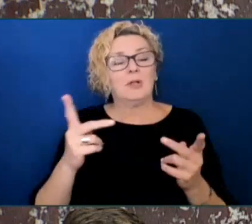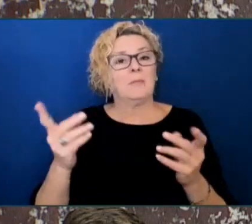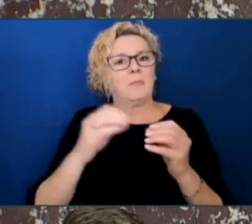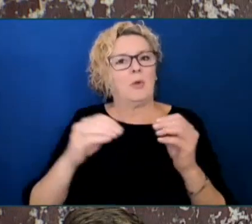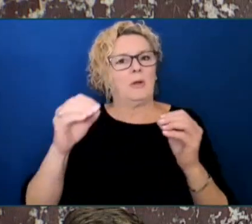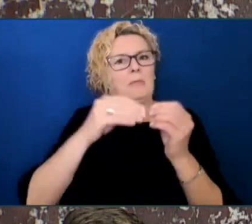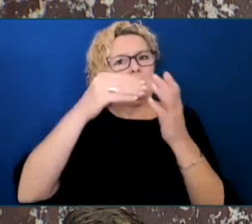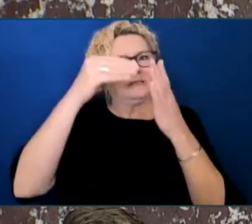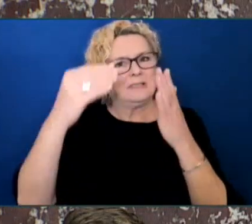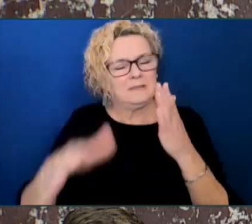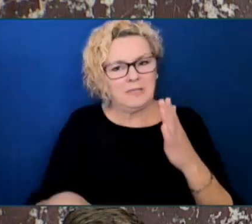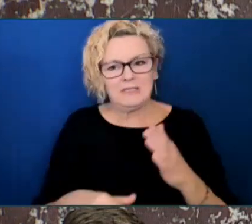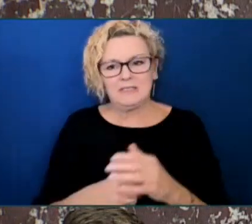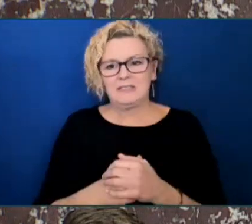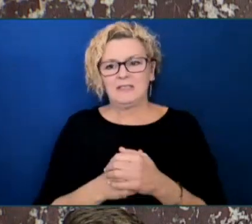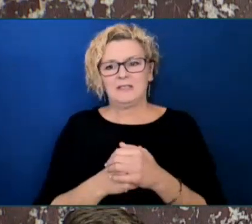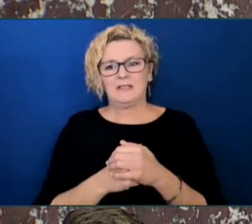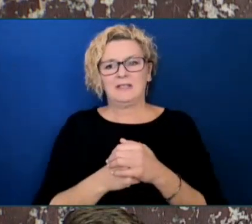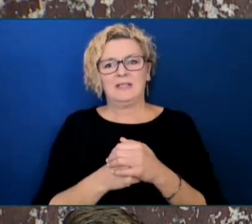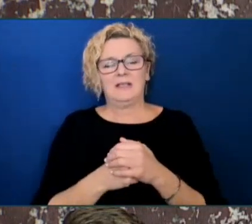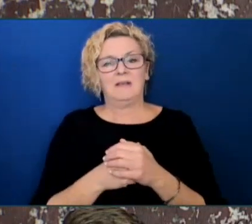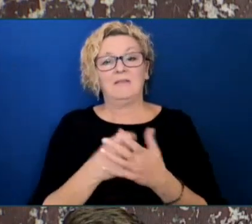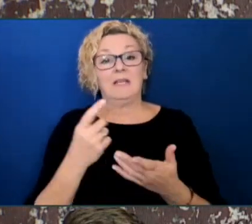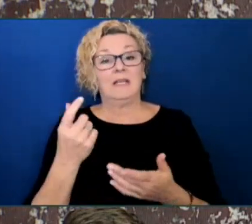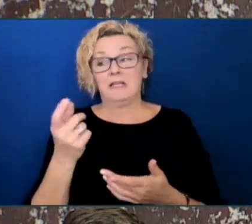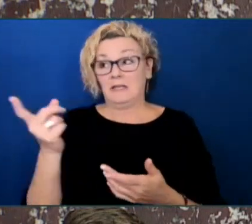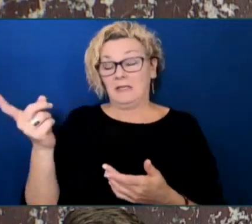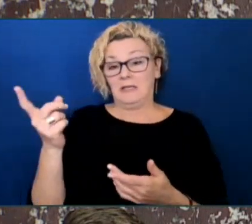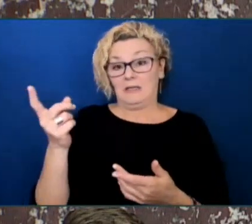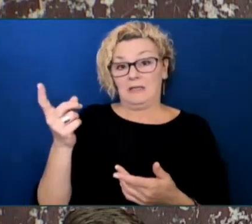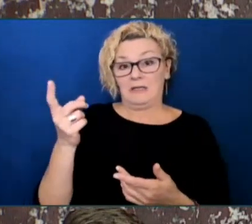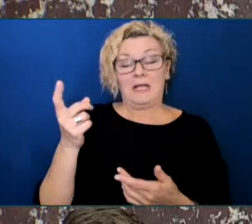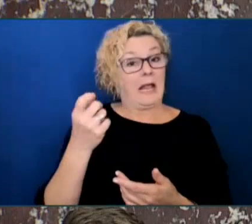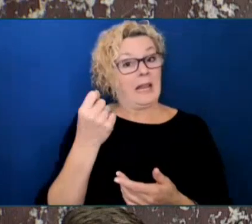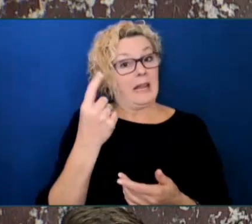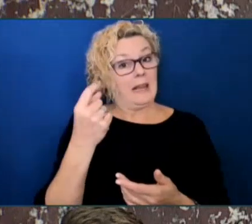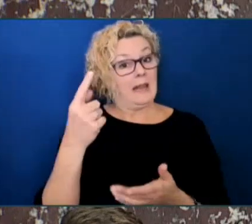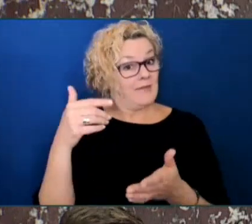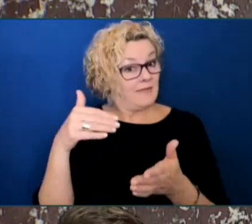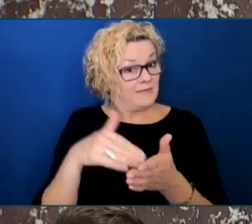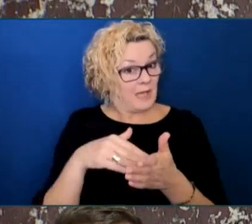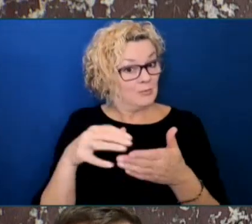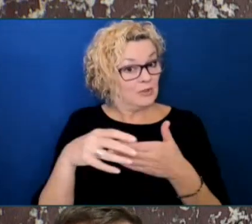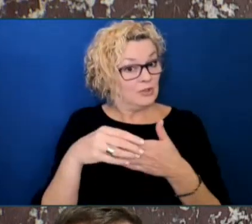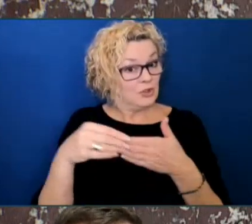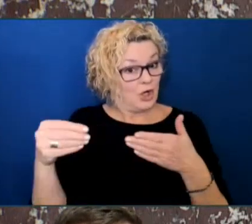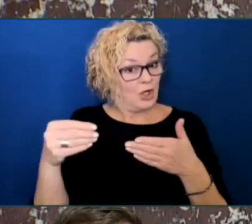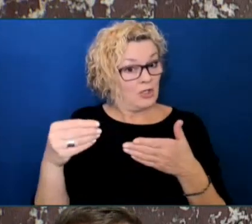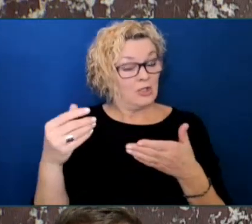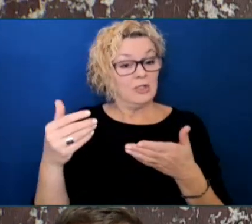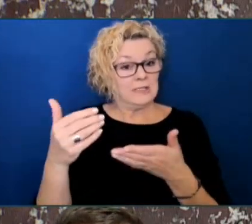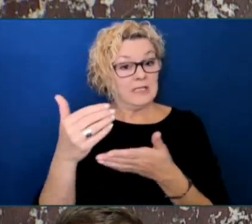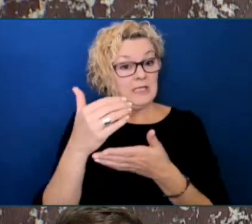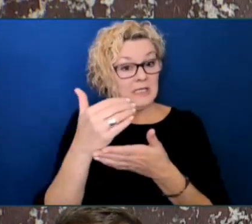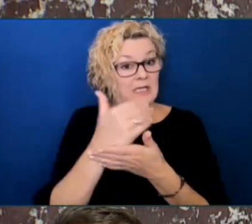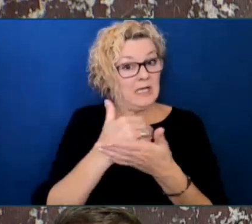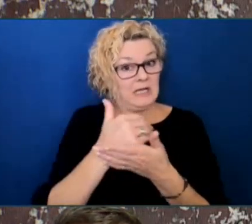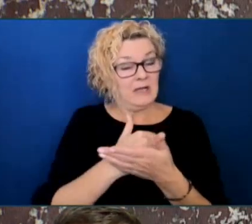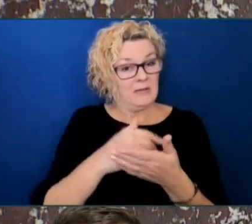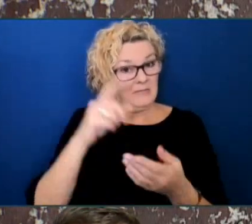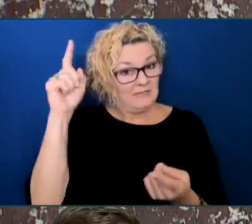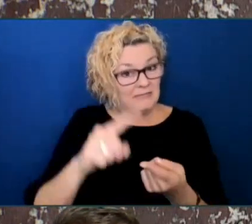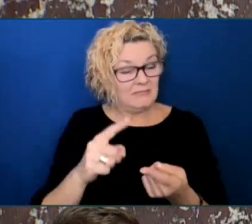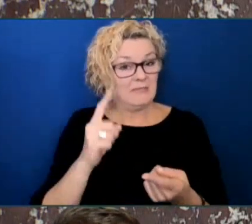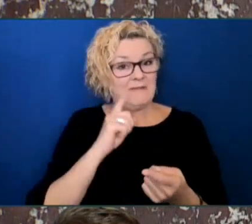$11,000 a year based on this government's own documents, and our economy back by a decade, it will